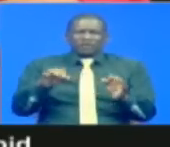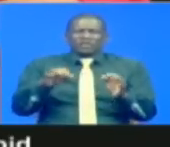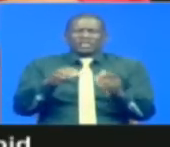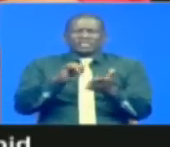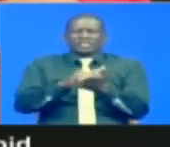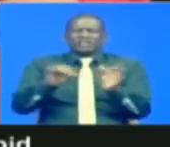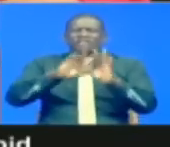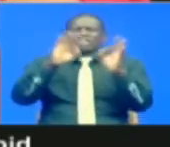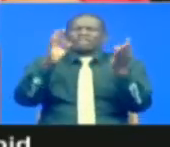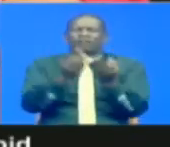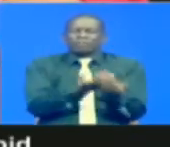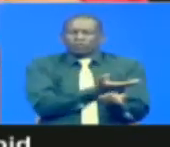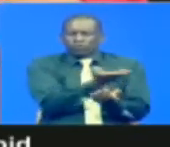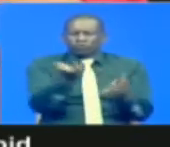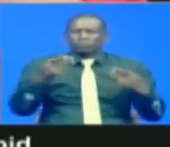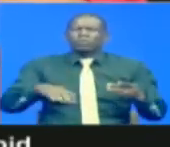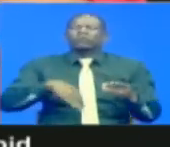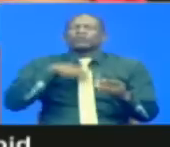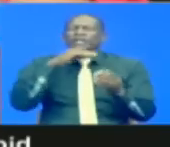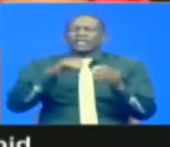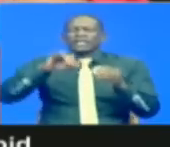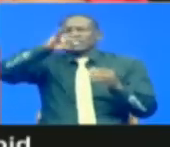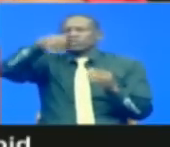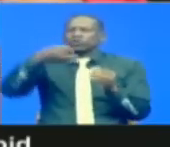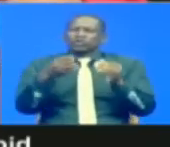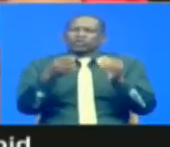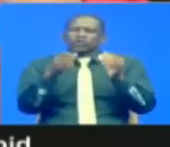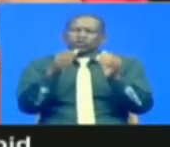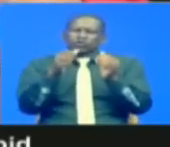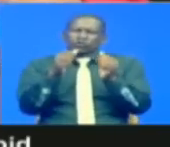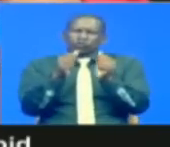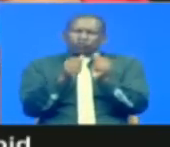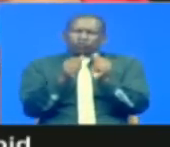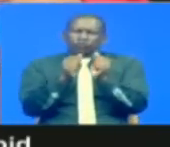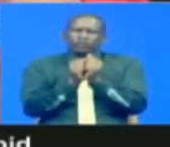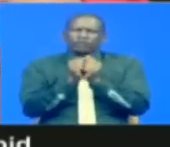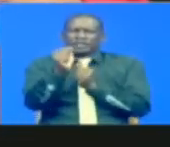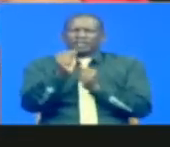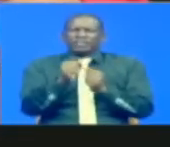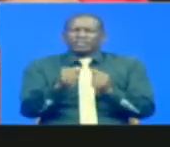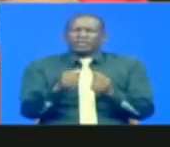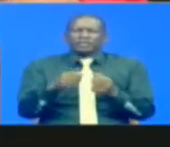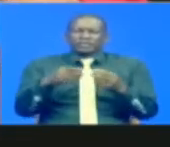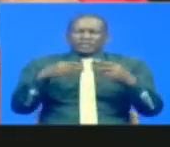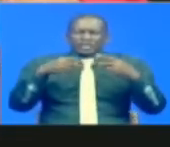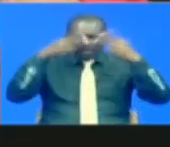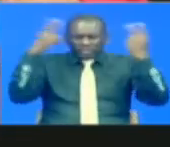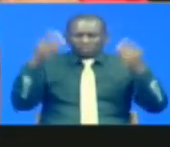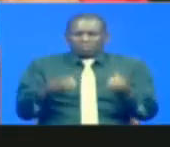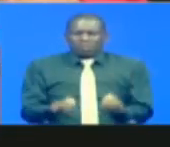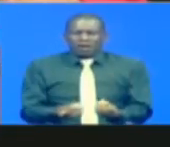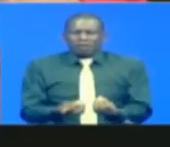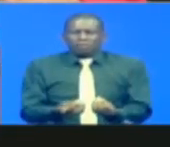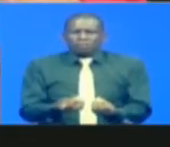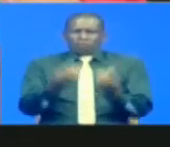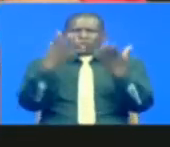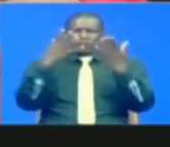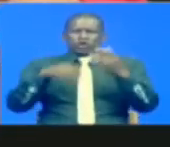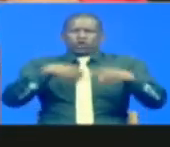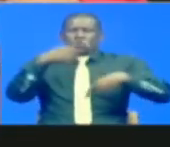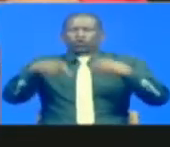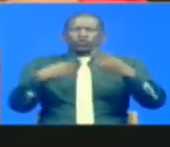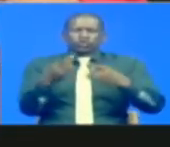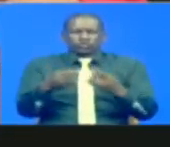who died in the January 15th terror attack at 14 Riverside Drive continue to come to terms with their